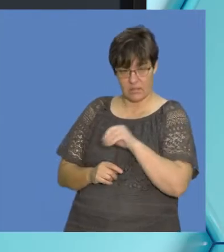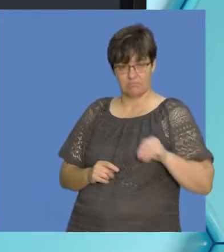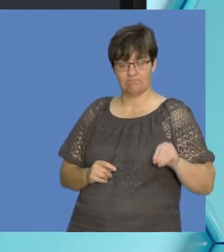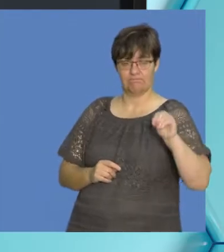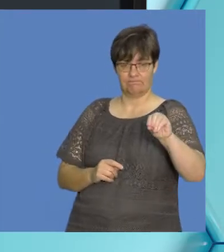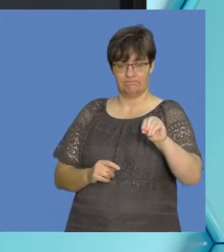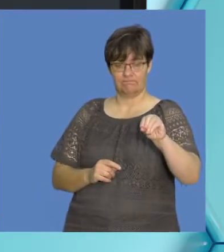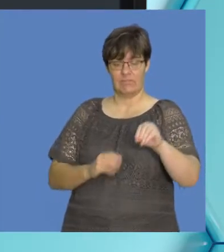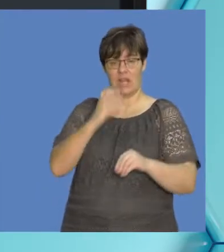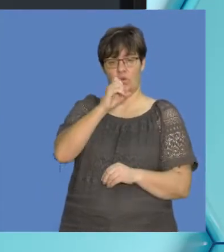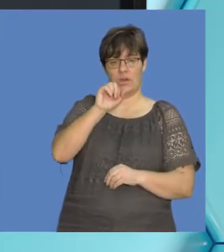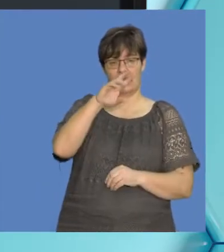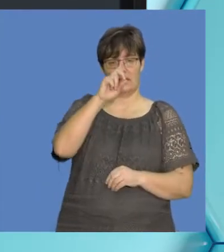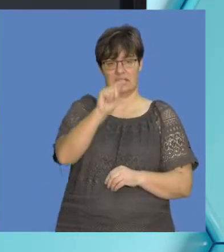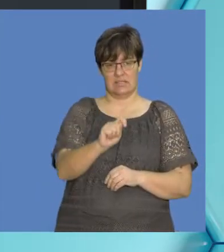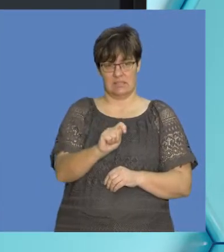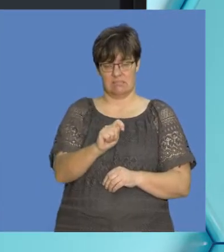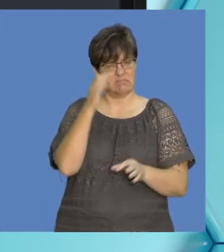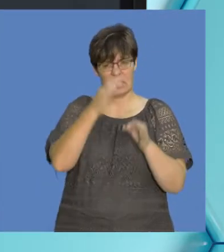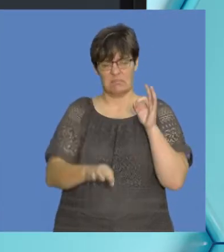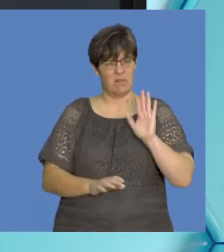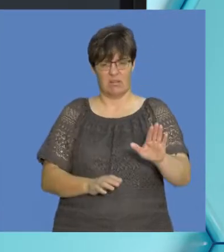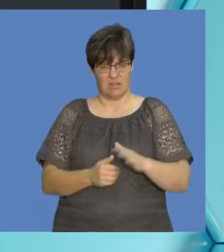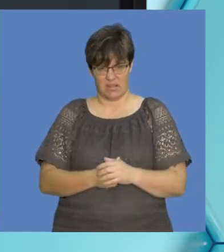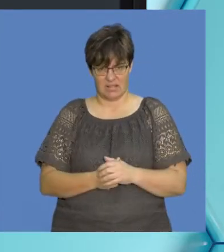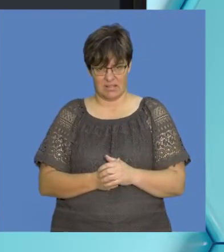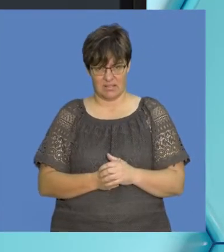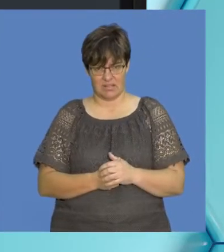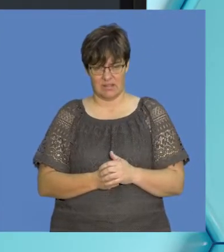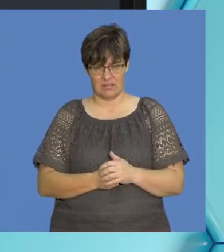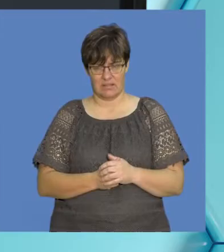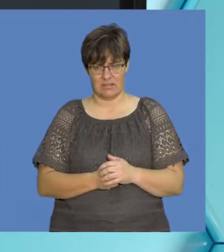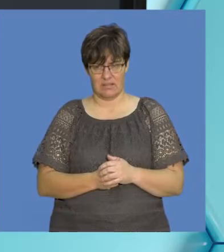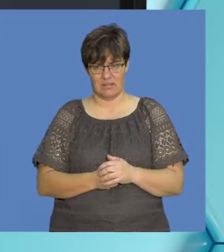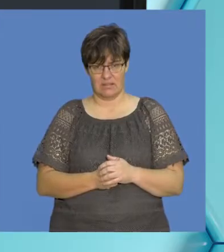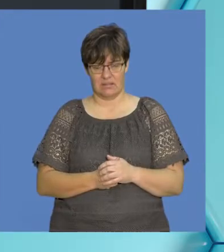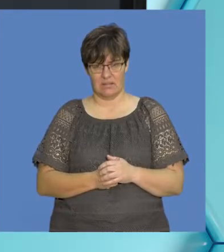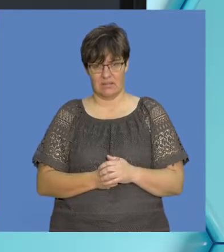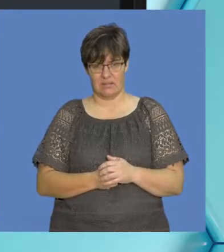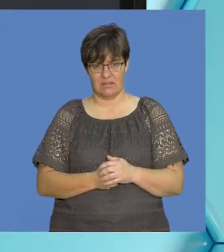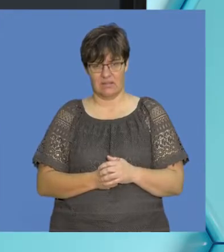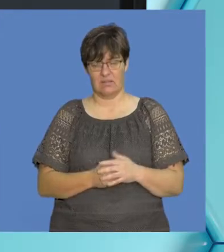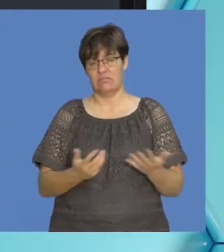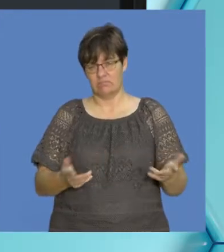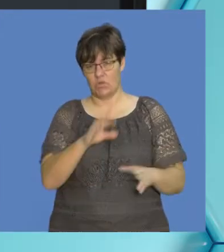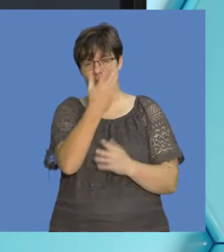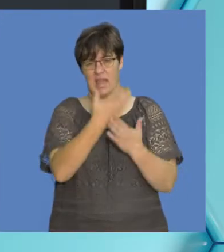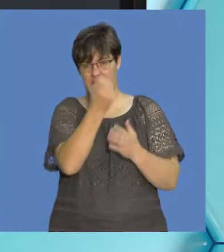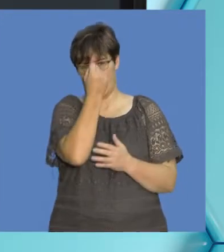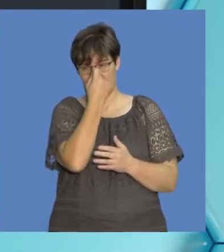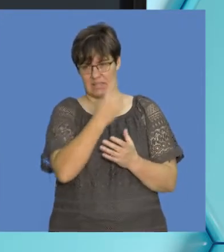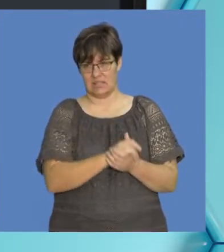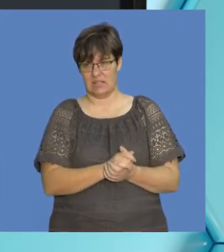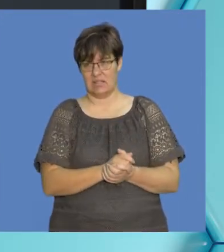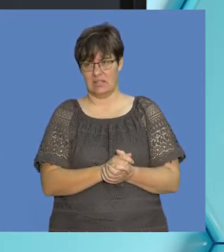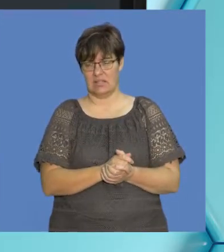the credit side. A very simple example. Let's take it to a very simple example for you to understand.